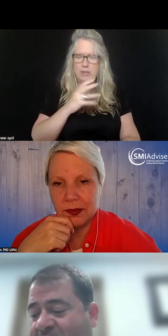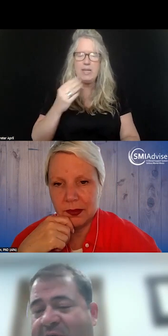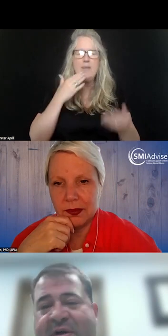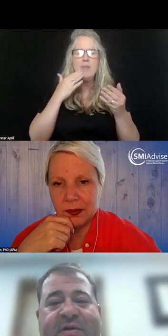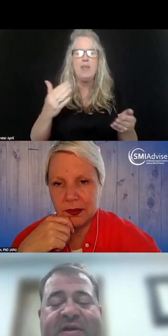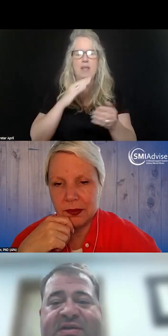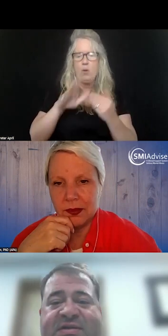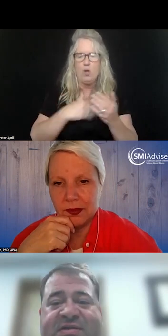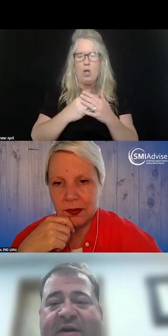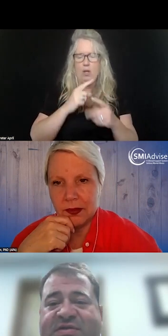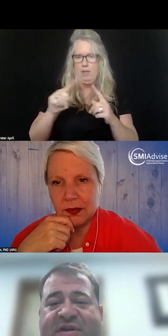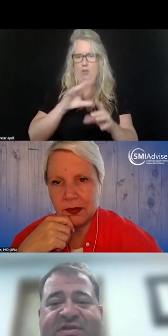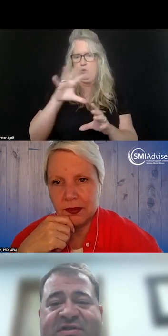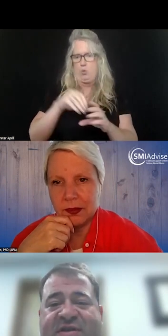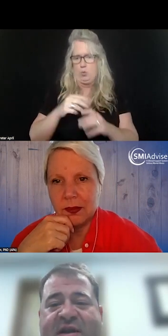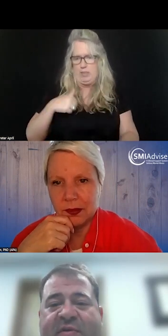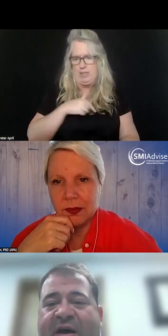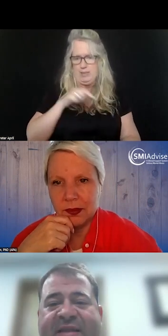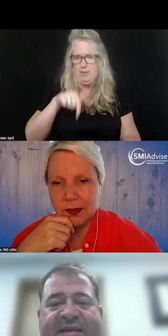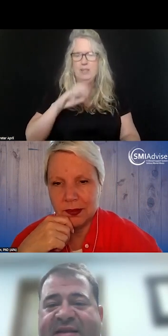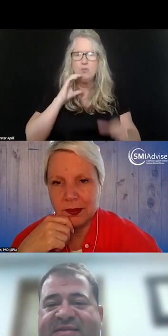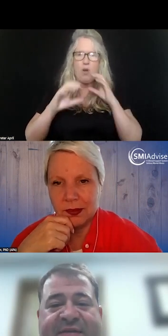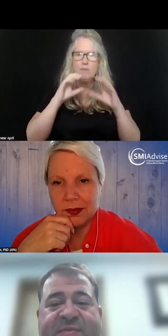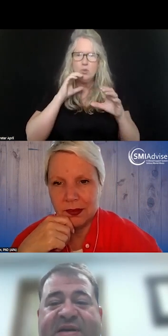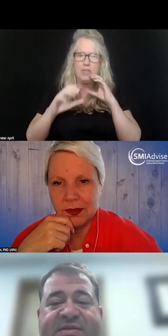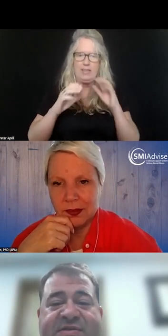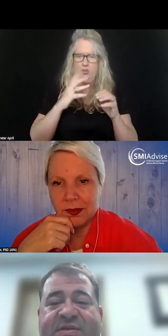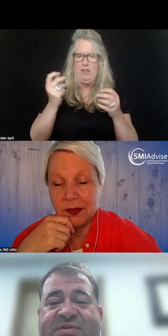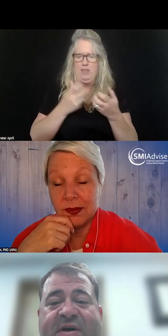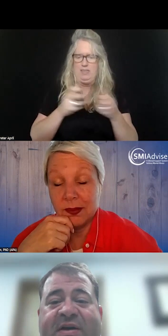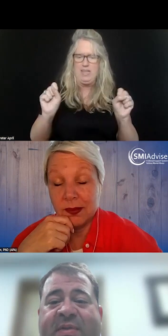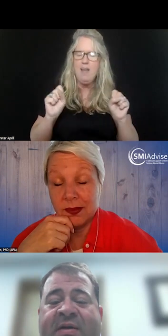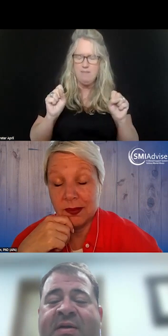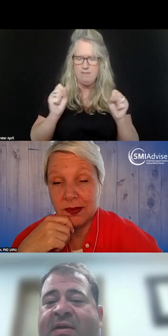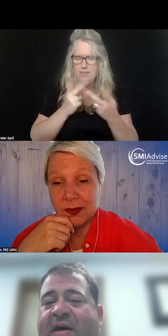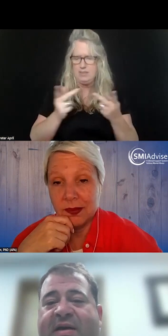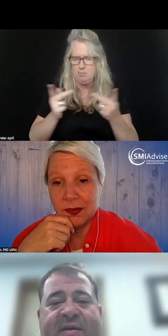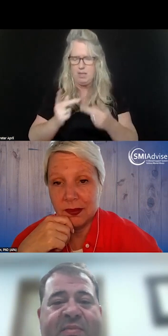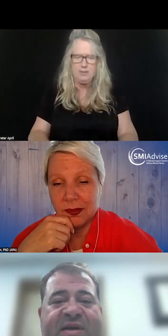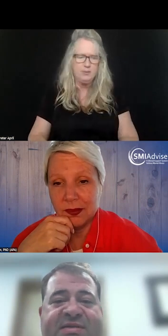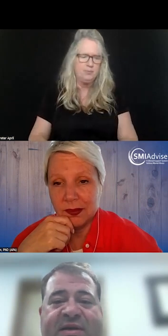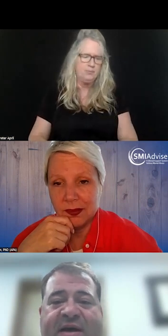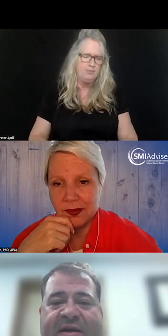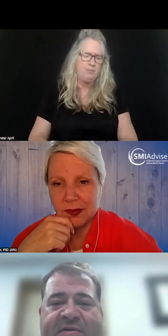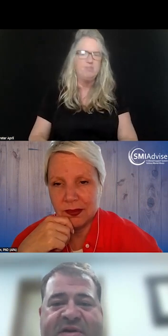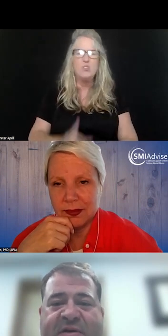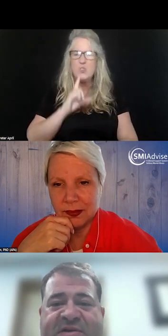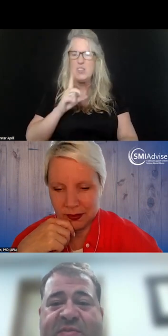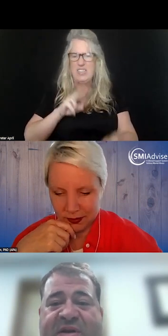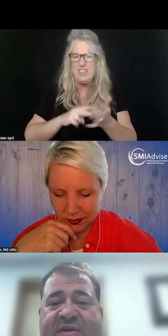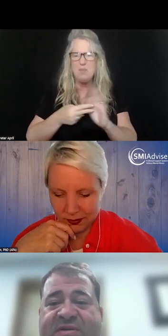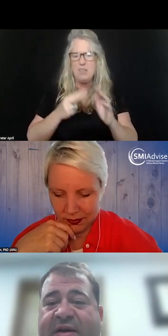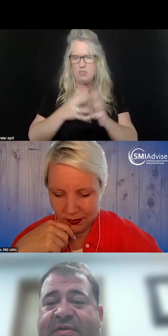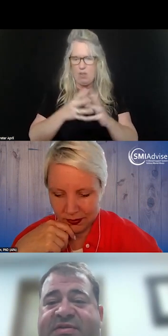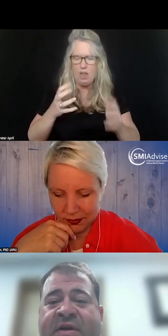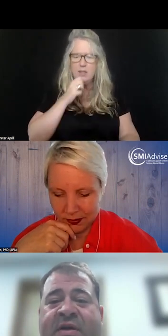who are including us in these conversations and providing that safe space that Susie was talking about. It means a lot, I know, not only to